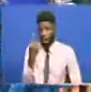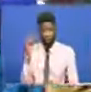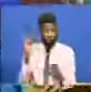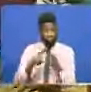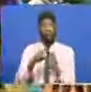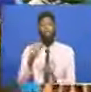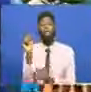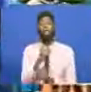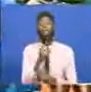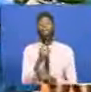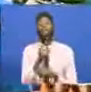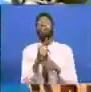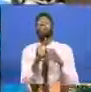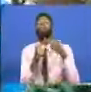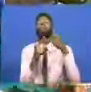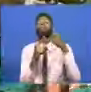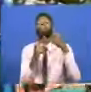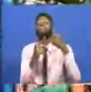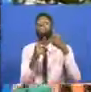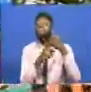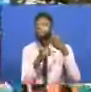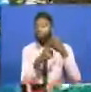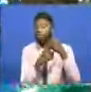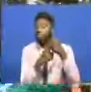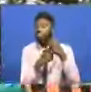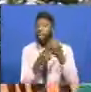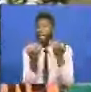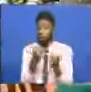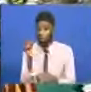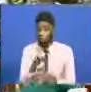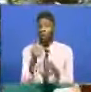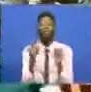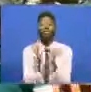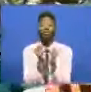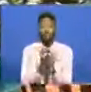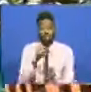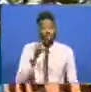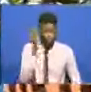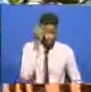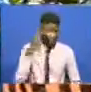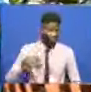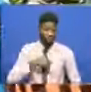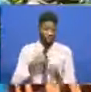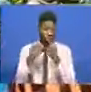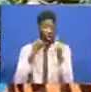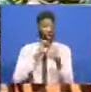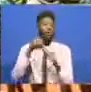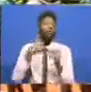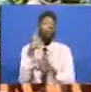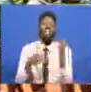are now in October, so you can actually understand what we are talking about. And to even go further,